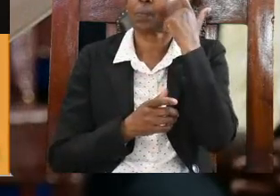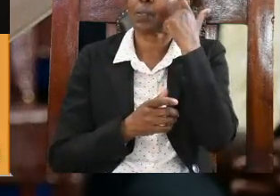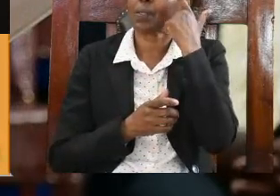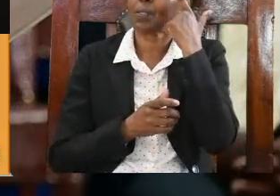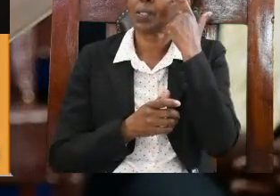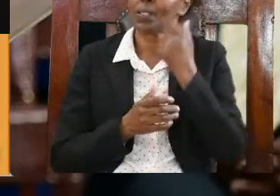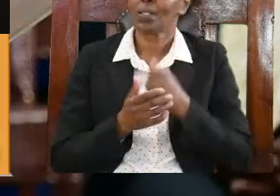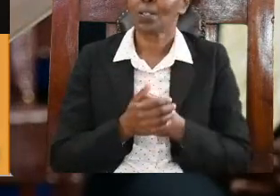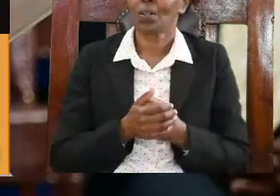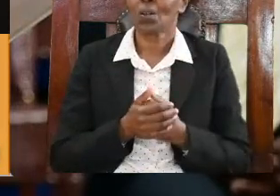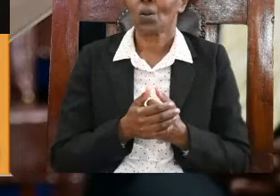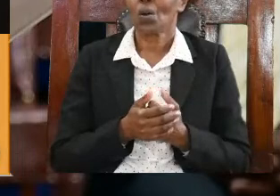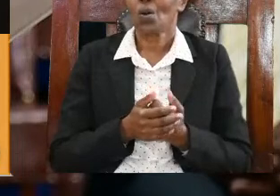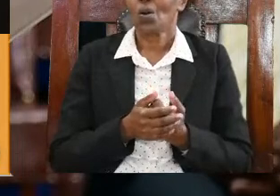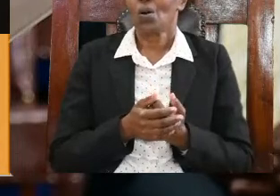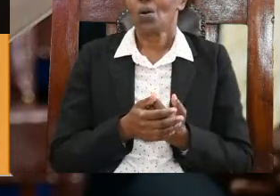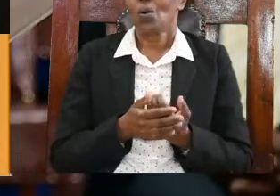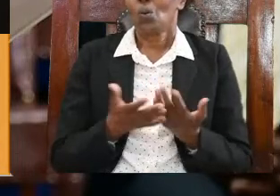So where